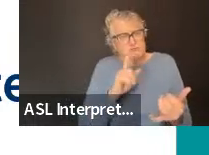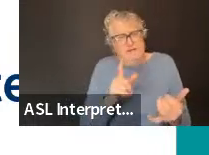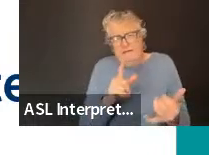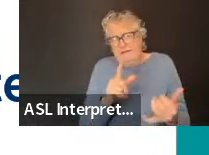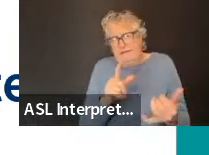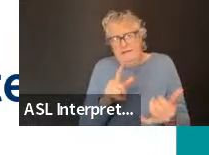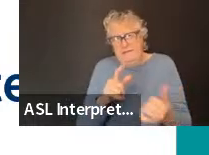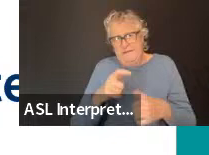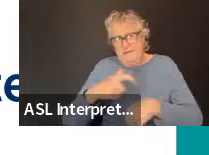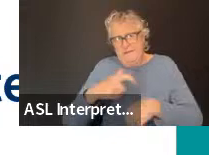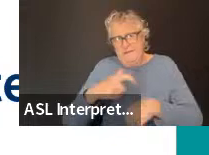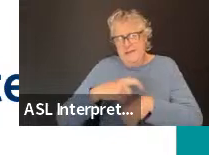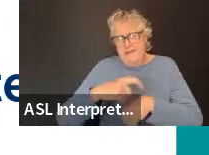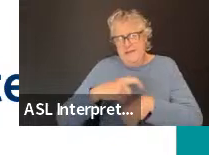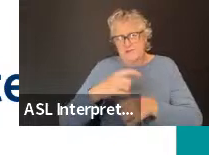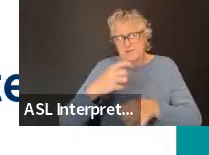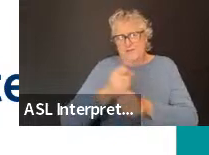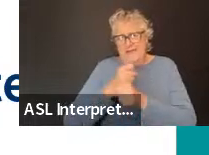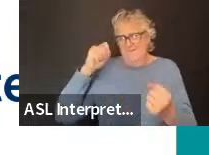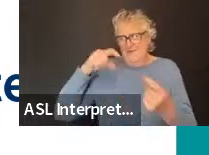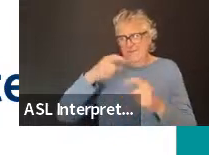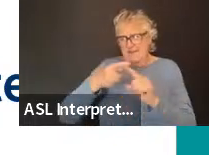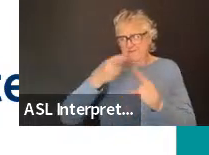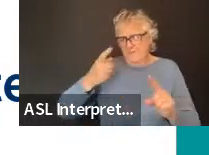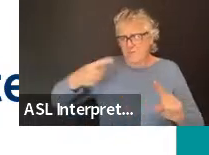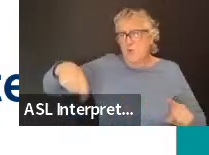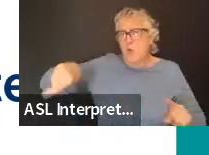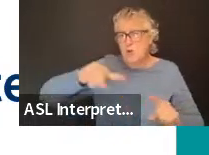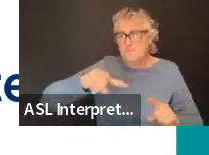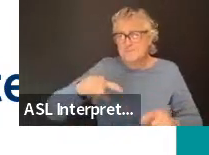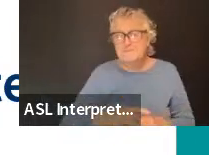first category. Next slide, please.